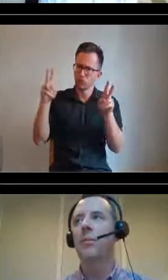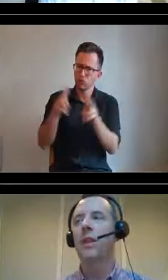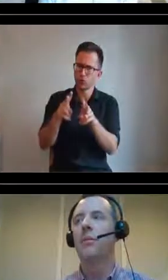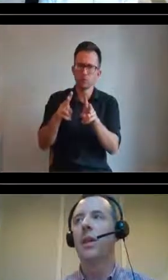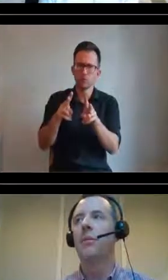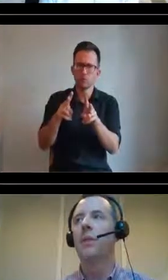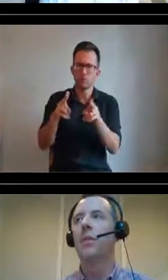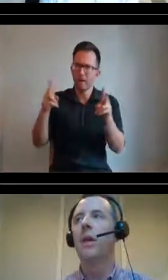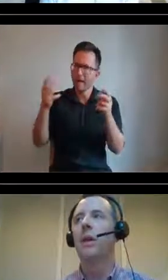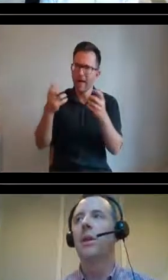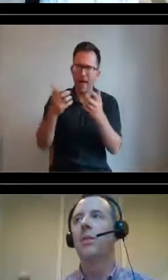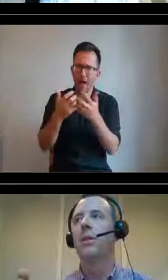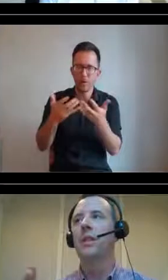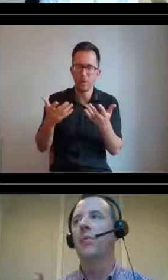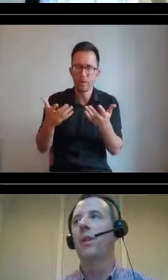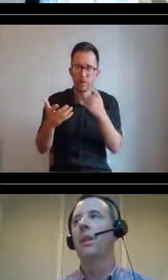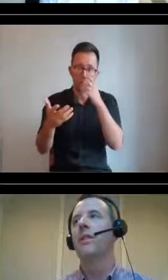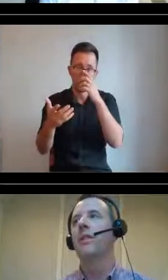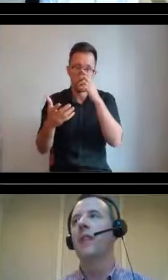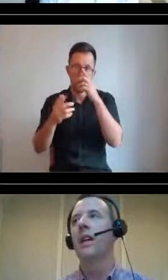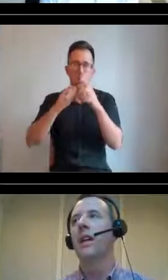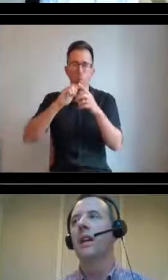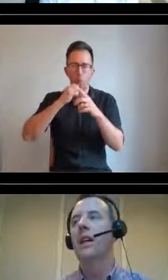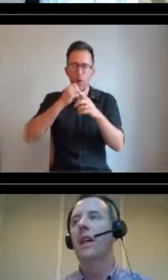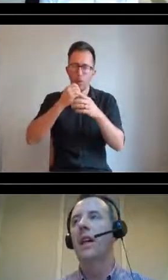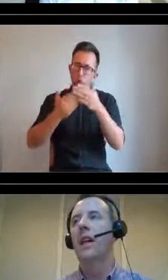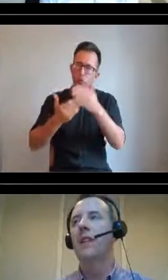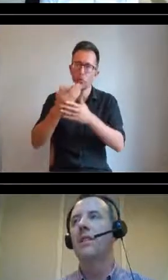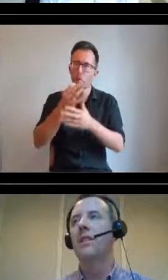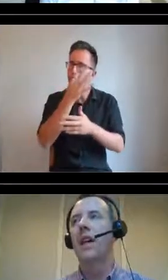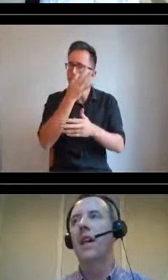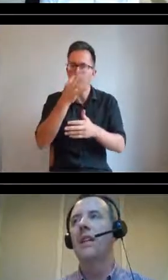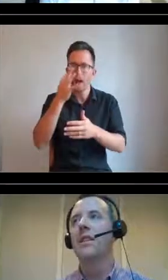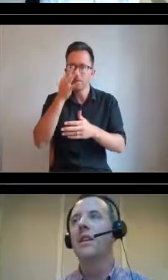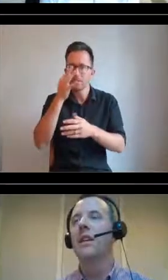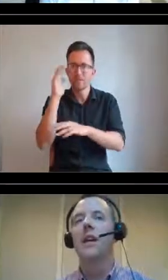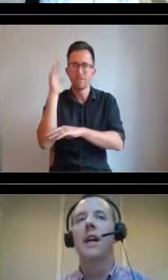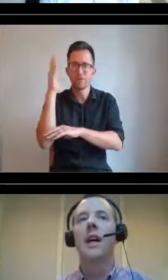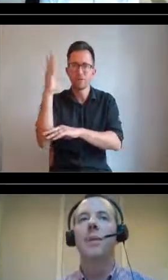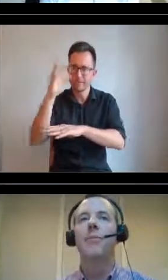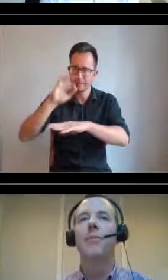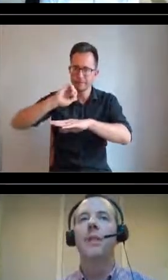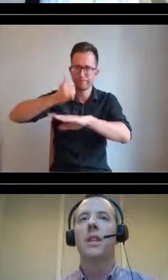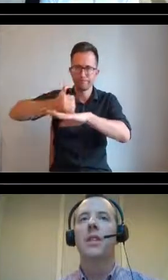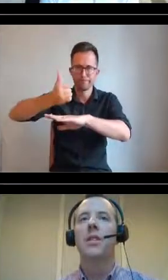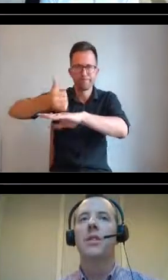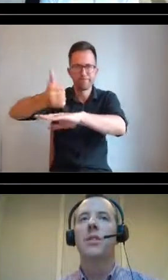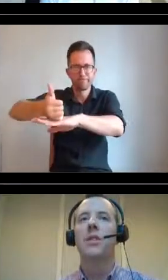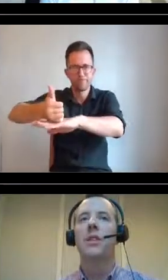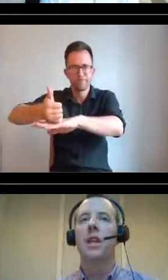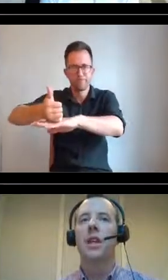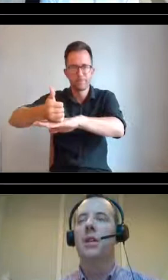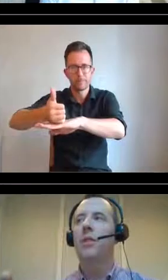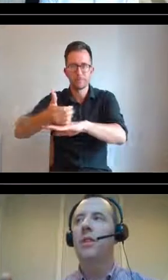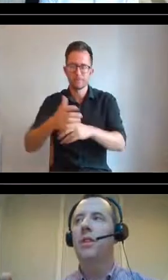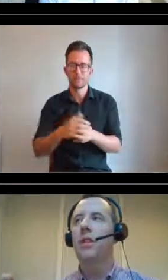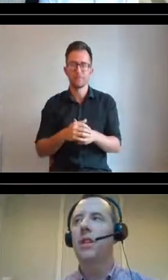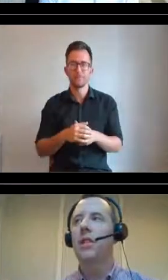screen from the embankment by putting some planting there instead. So it